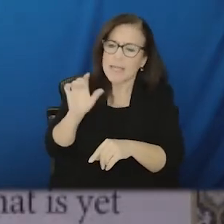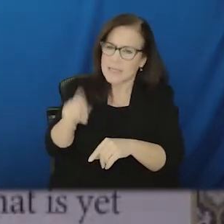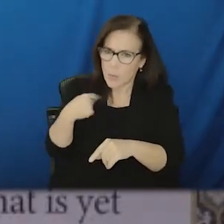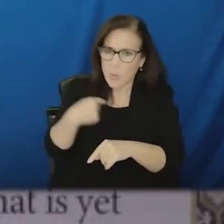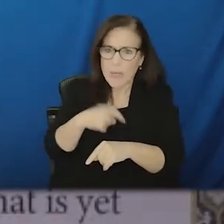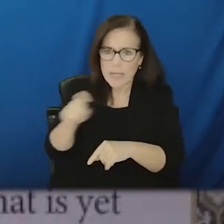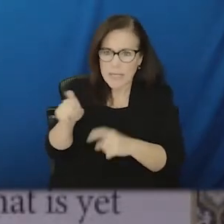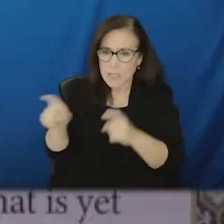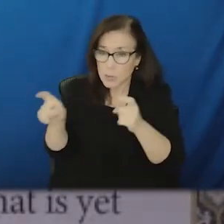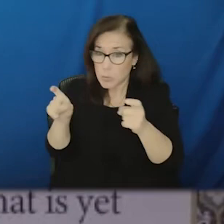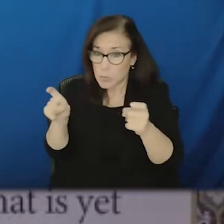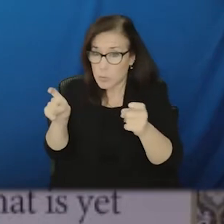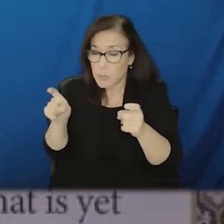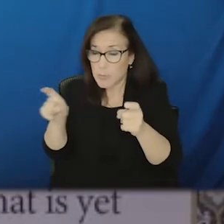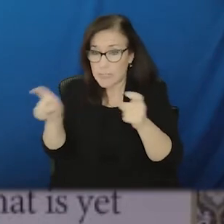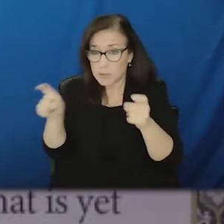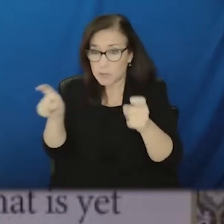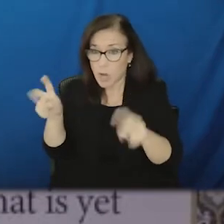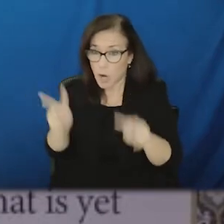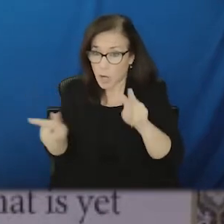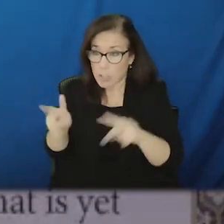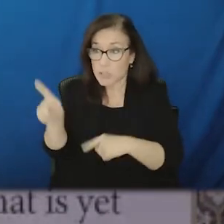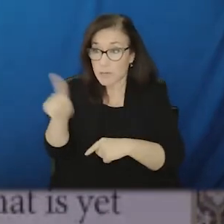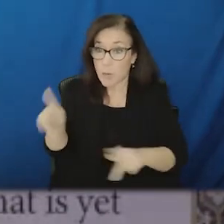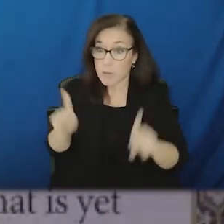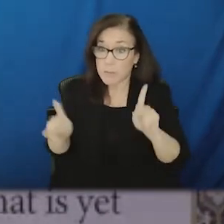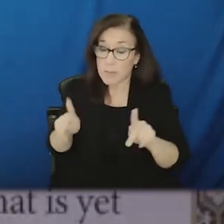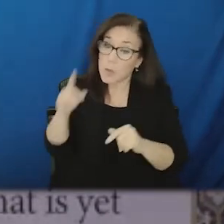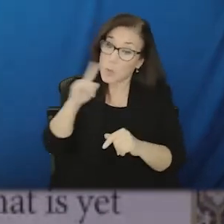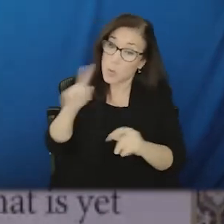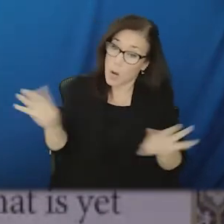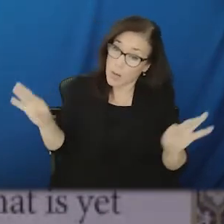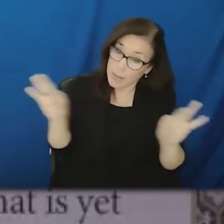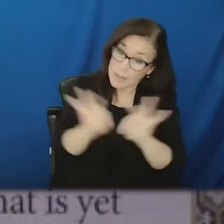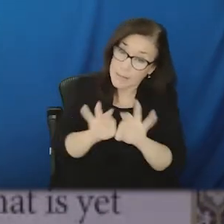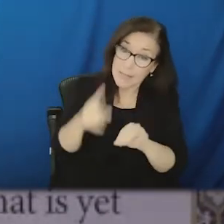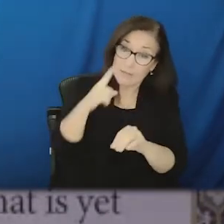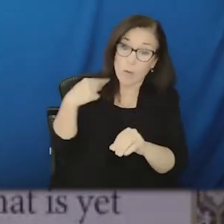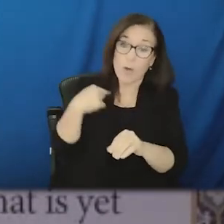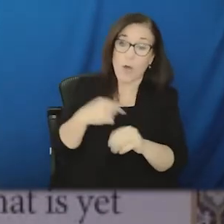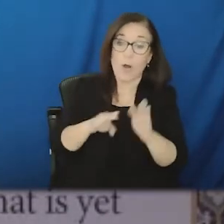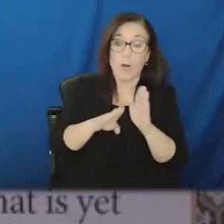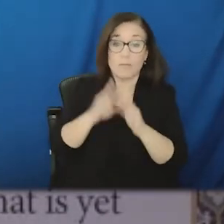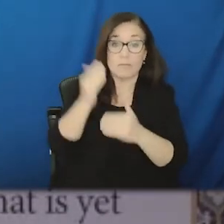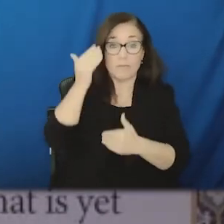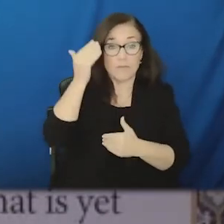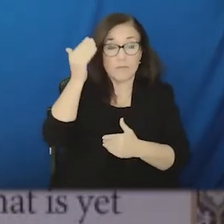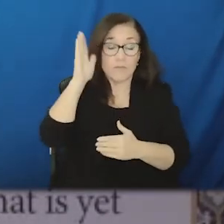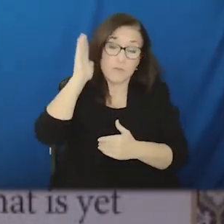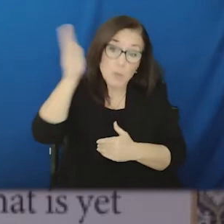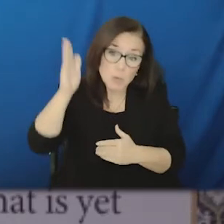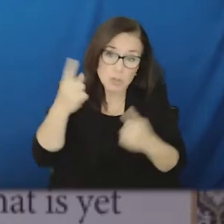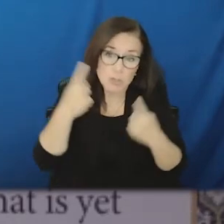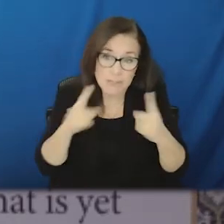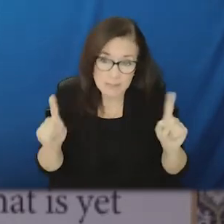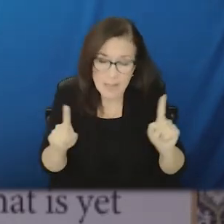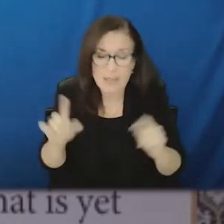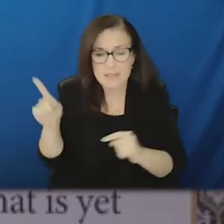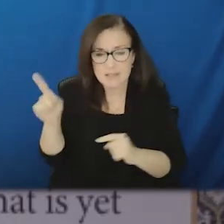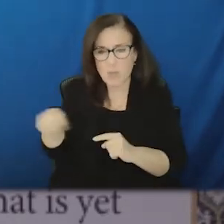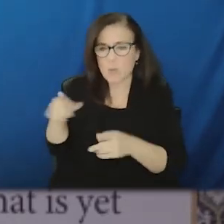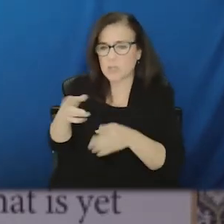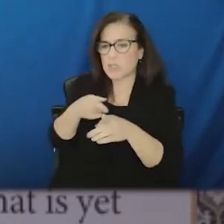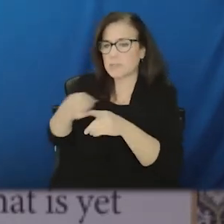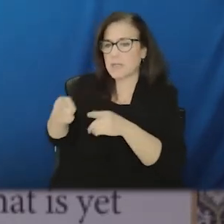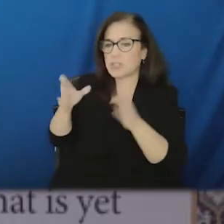are so key to our future success, which is special educators. And so thank you, Dr. Wagenek, too, for your